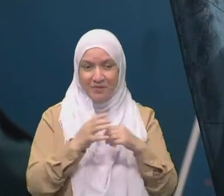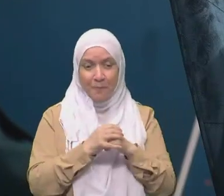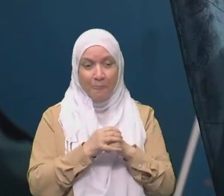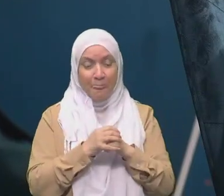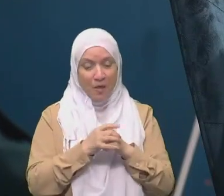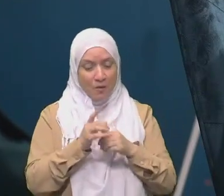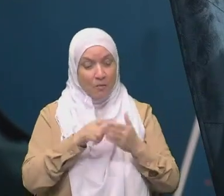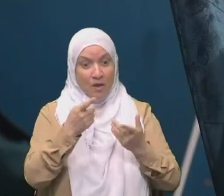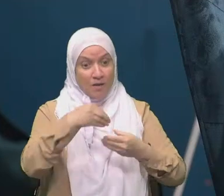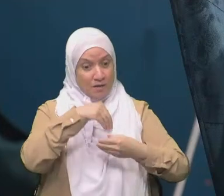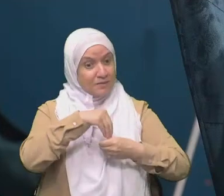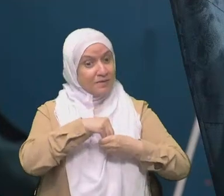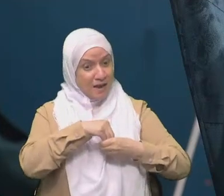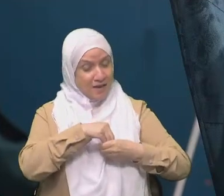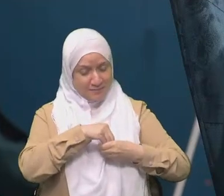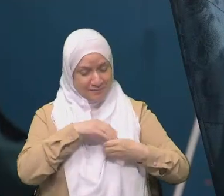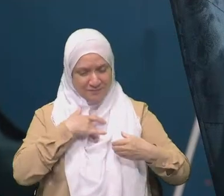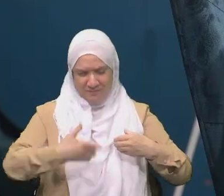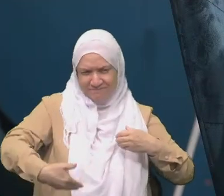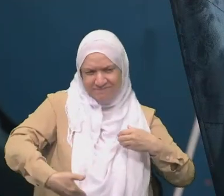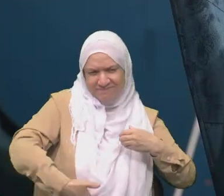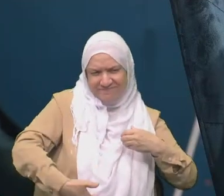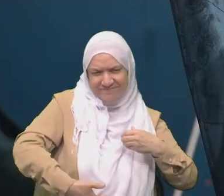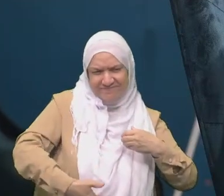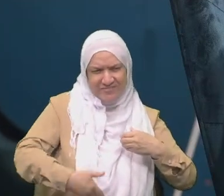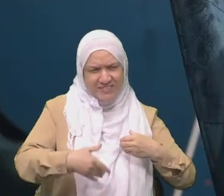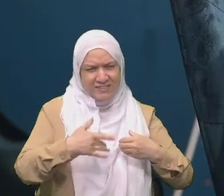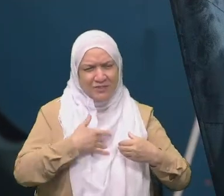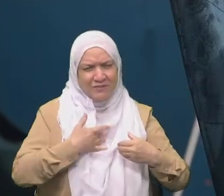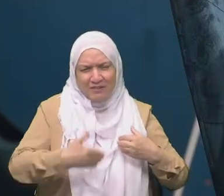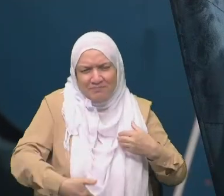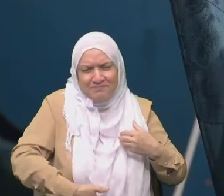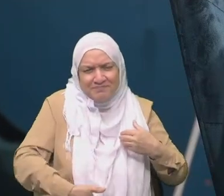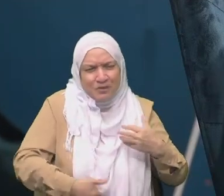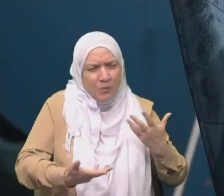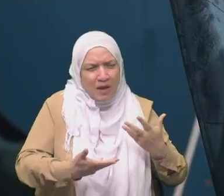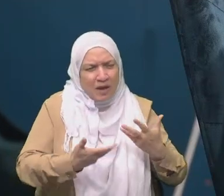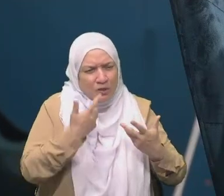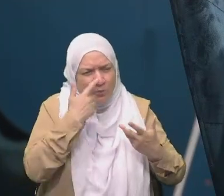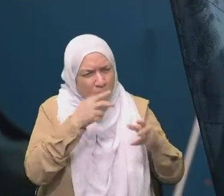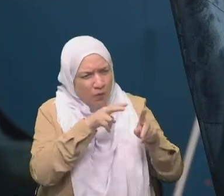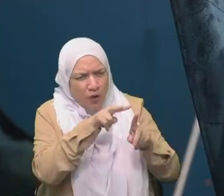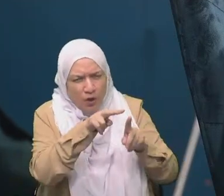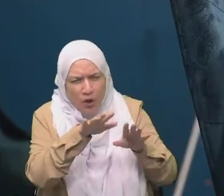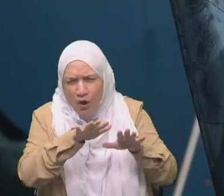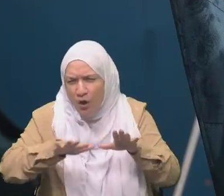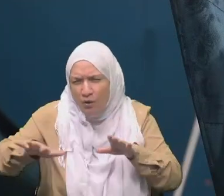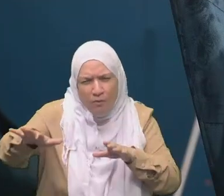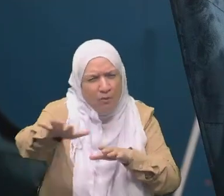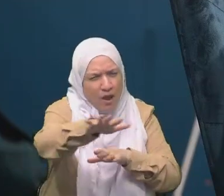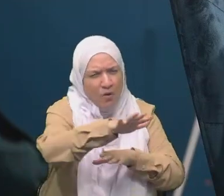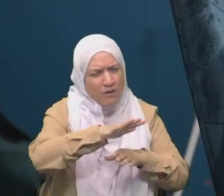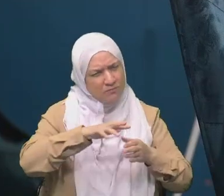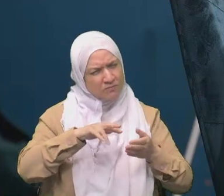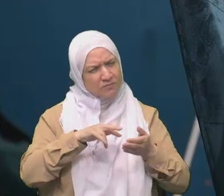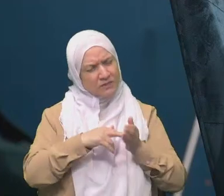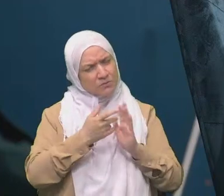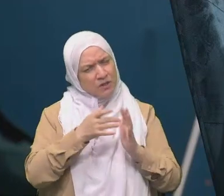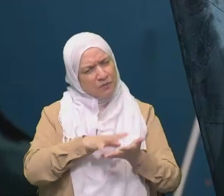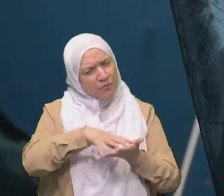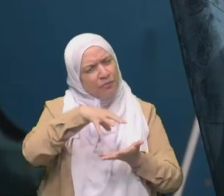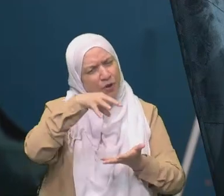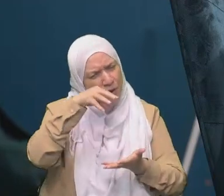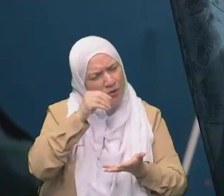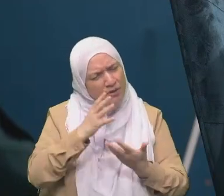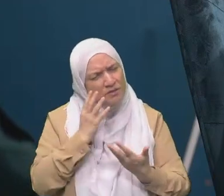by observing what happens around you, which means learn from the experience. If you know someone has done something that led him to